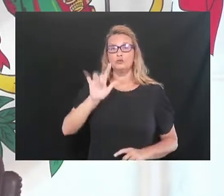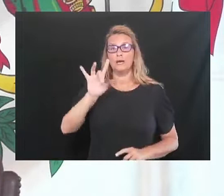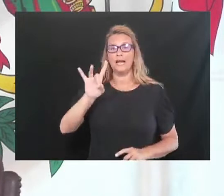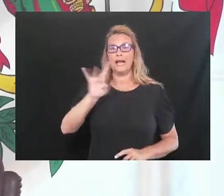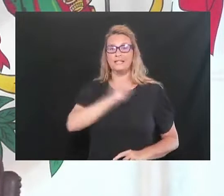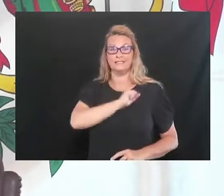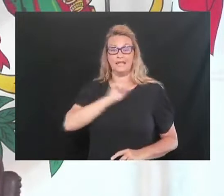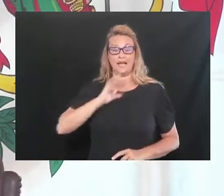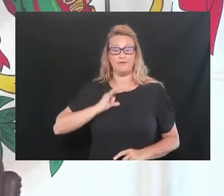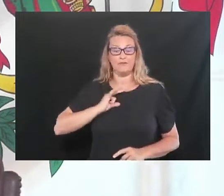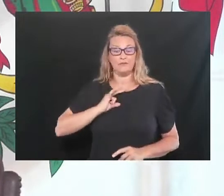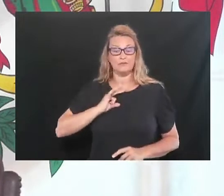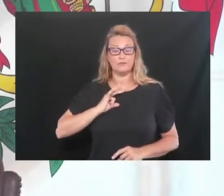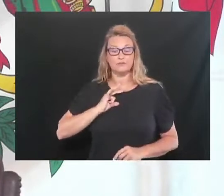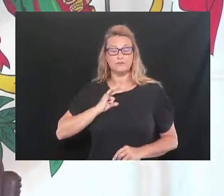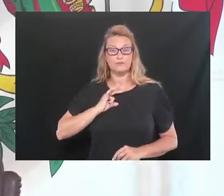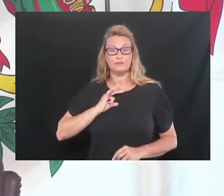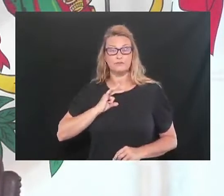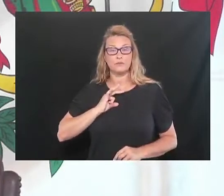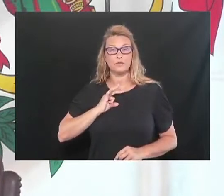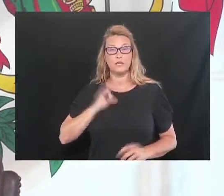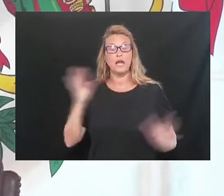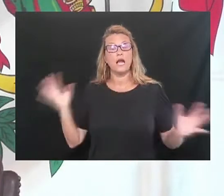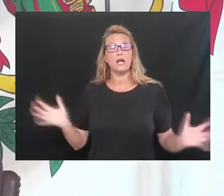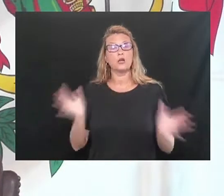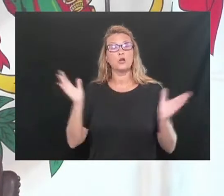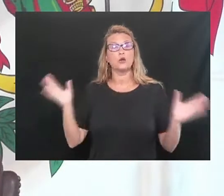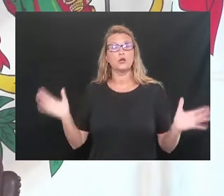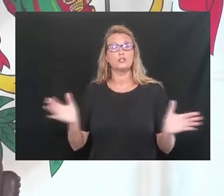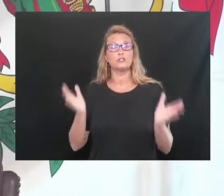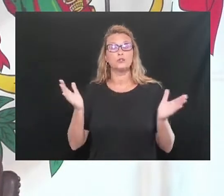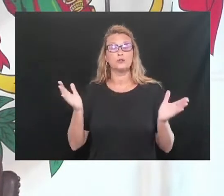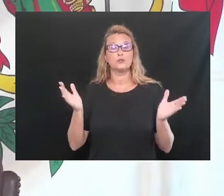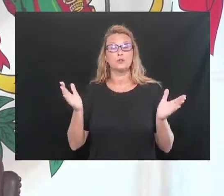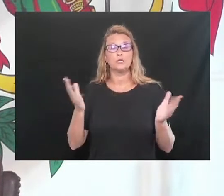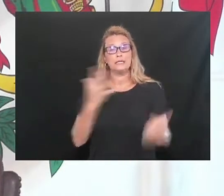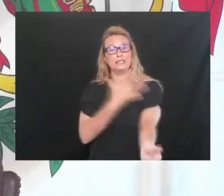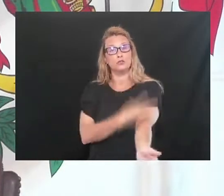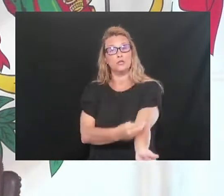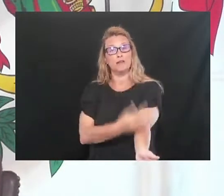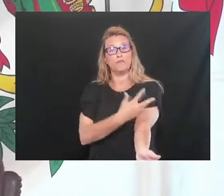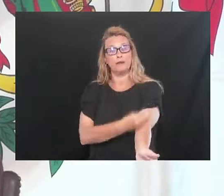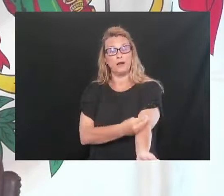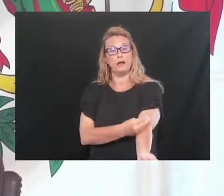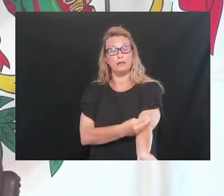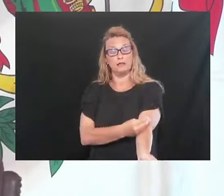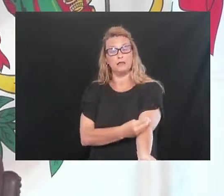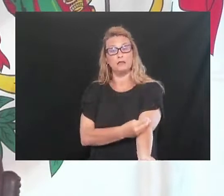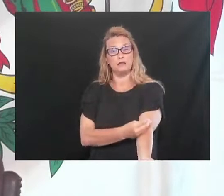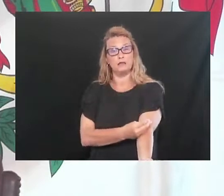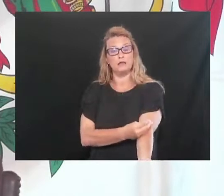staff cases. I encourage you over and over and over about giving blood.